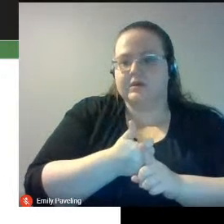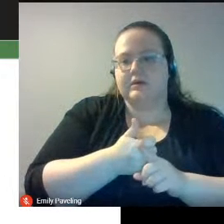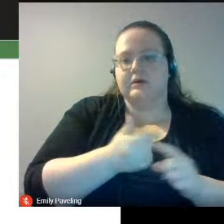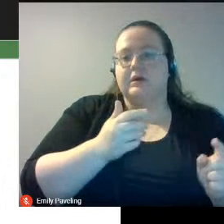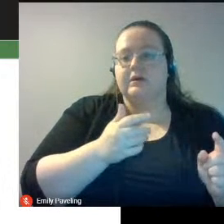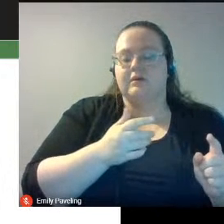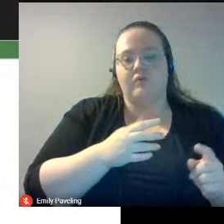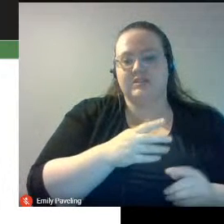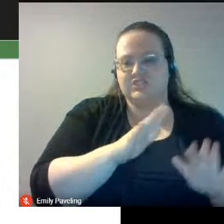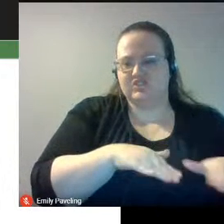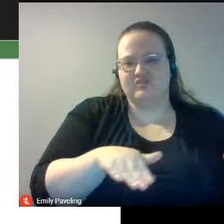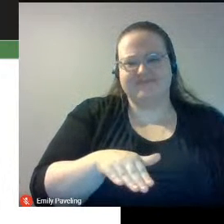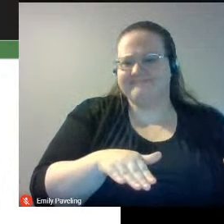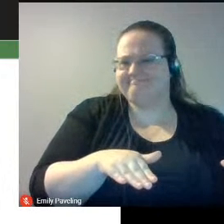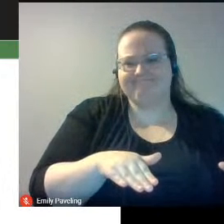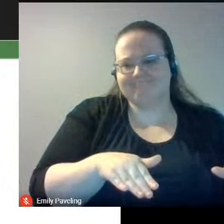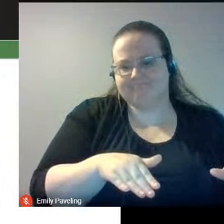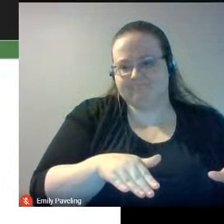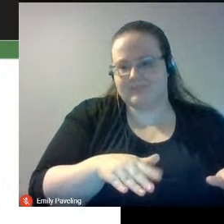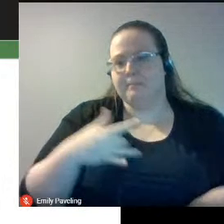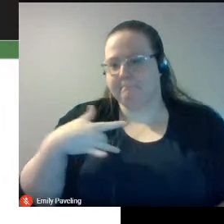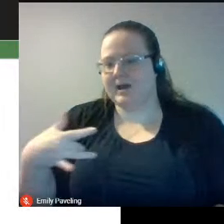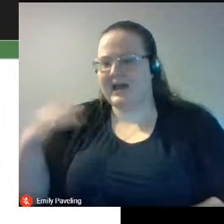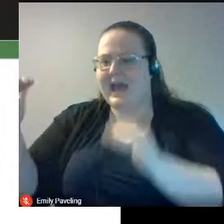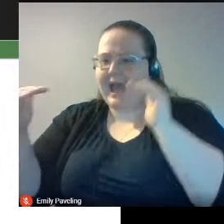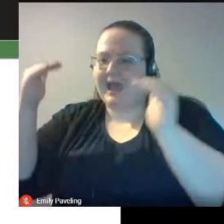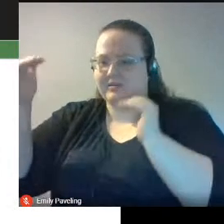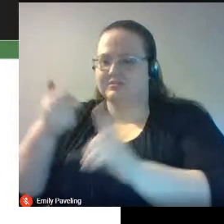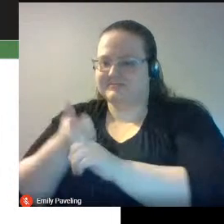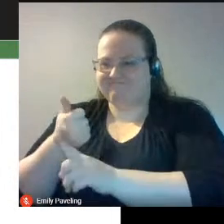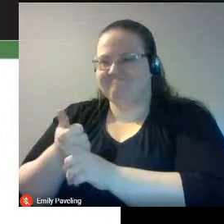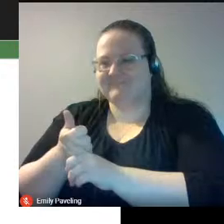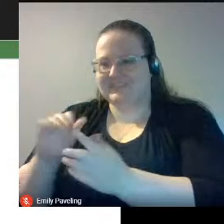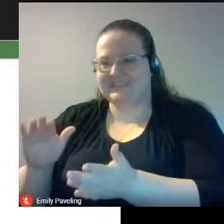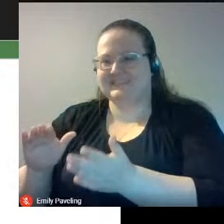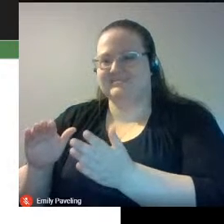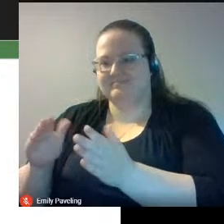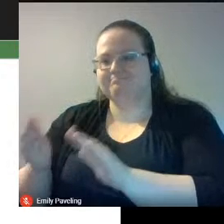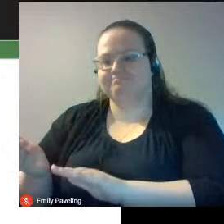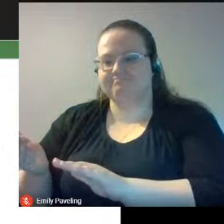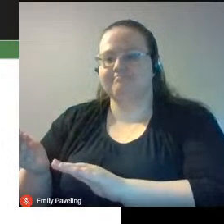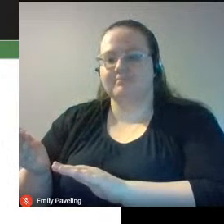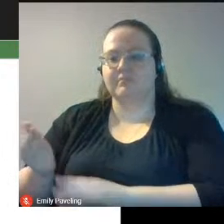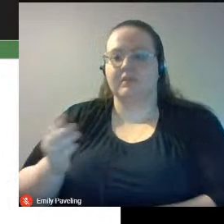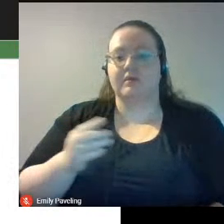cases. For example, as of August 23rd, only one of the